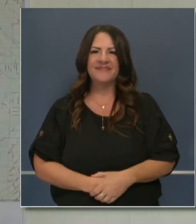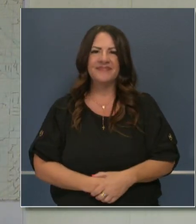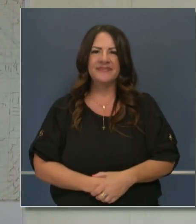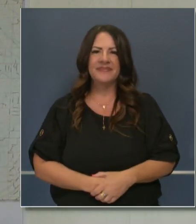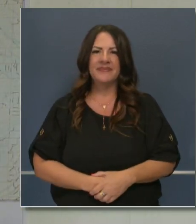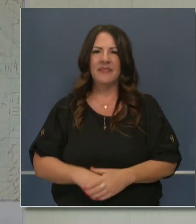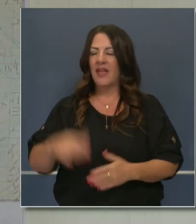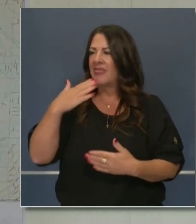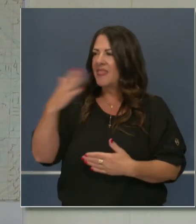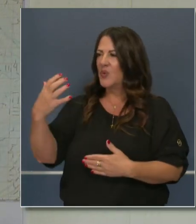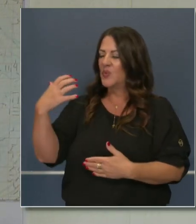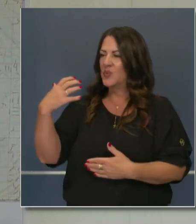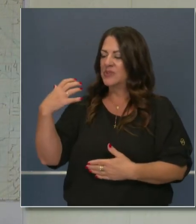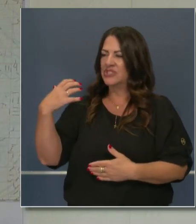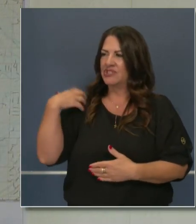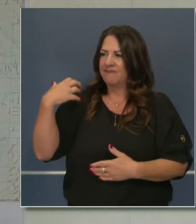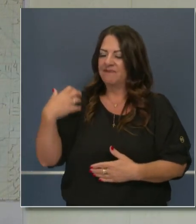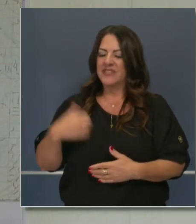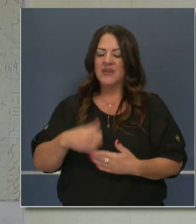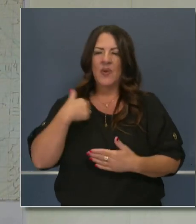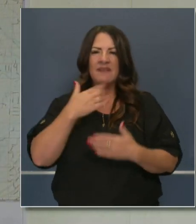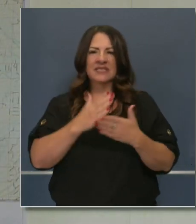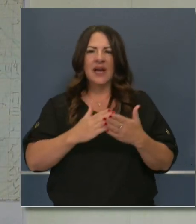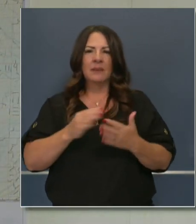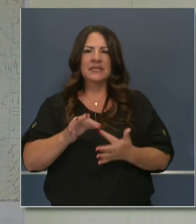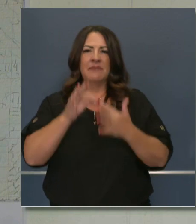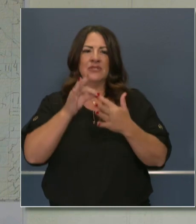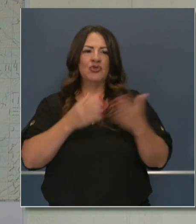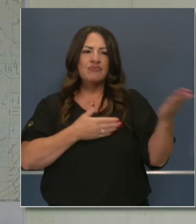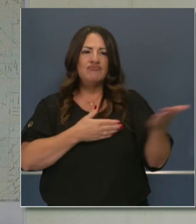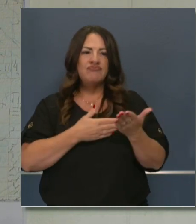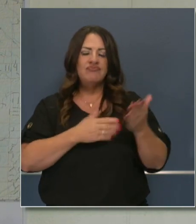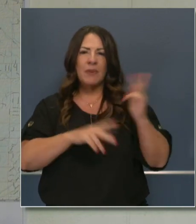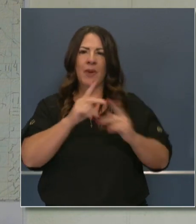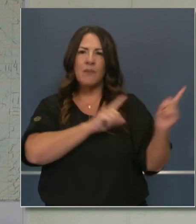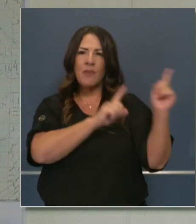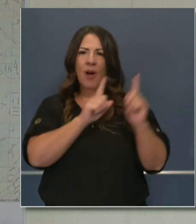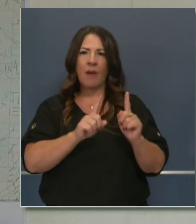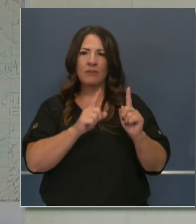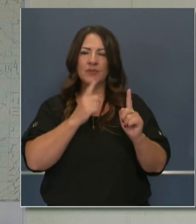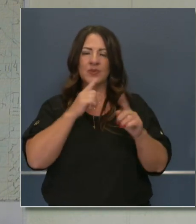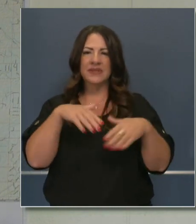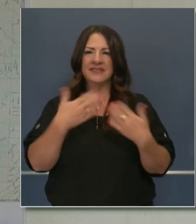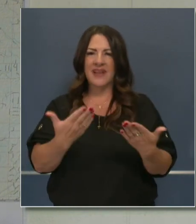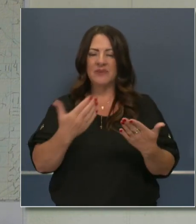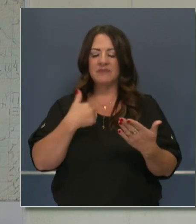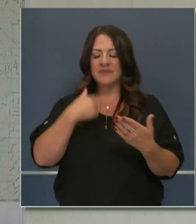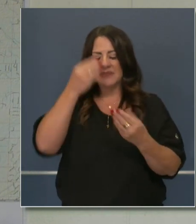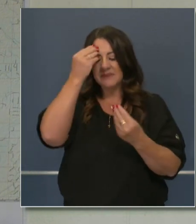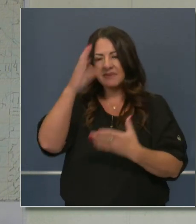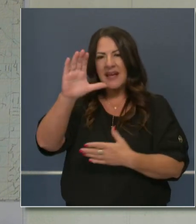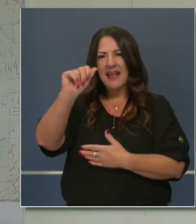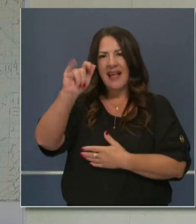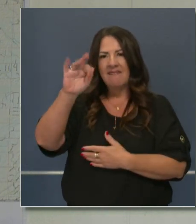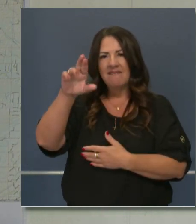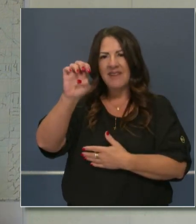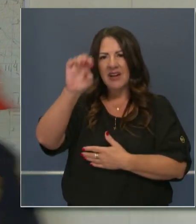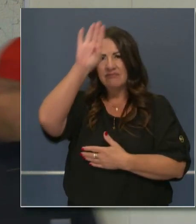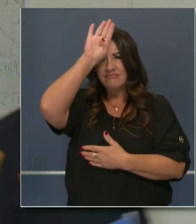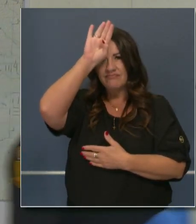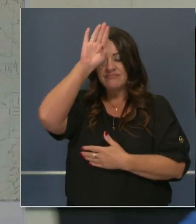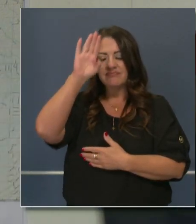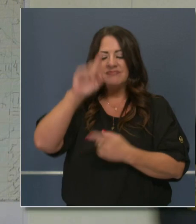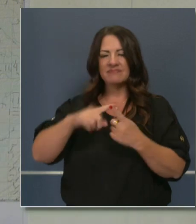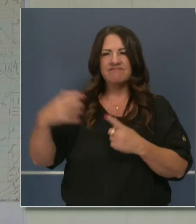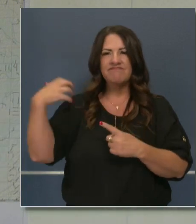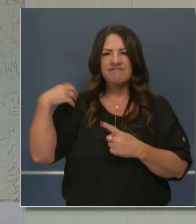Thank you, Chief. And we have some special guests that have joined us for today's update, so I'd now like to turn it over to CAL FIRE Director, Chief Porter. Chief?